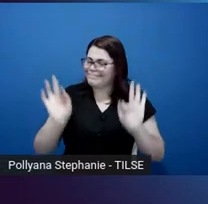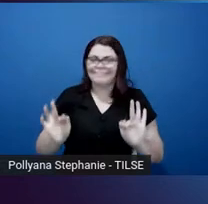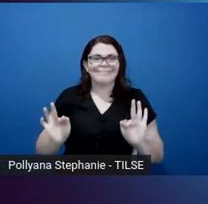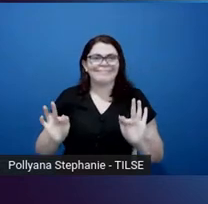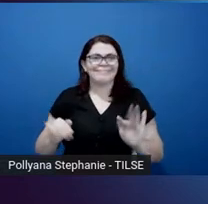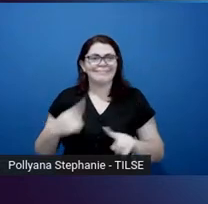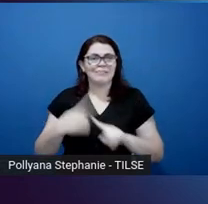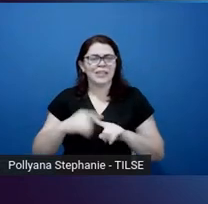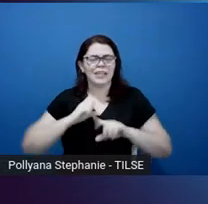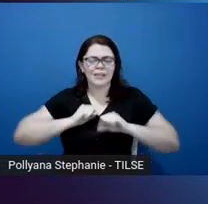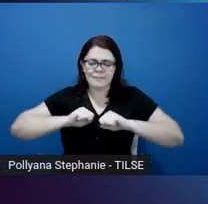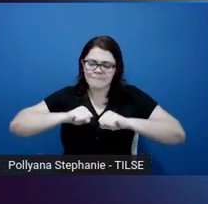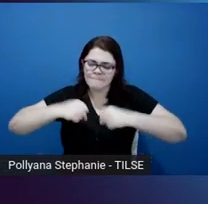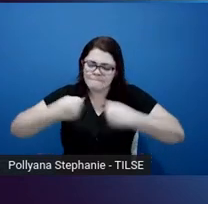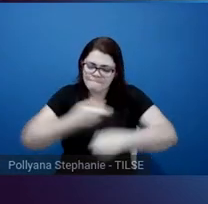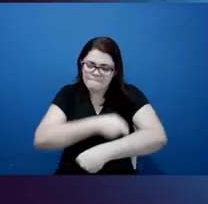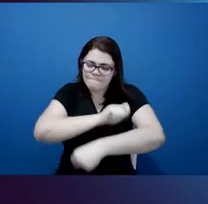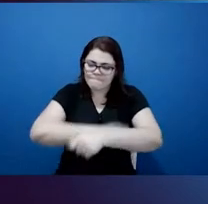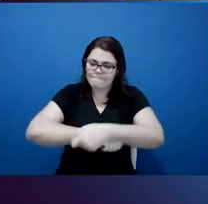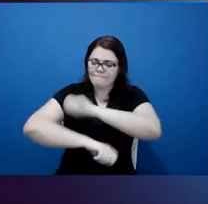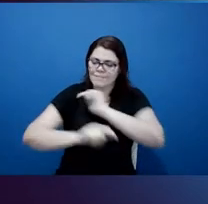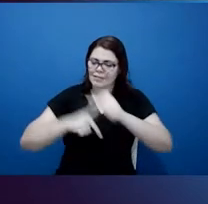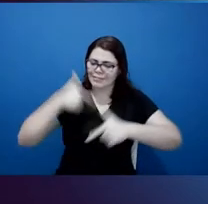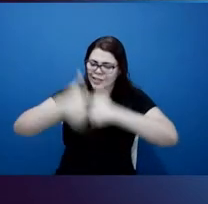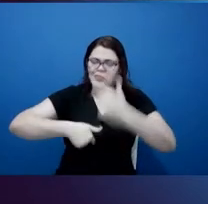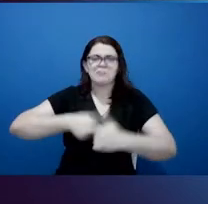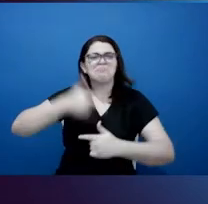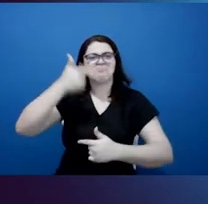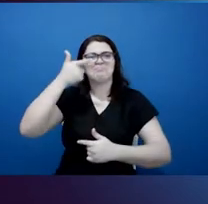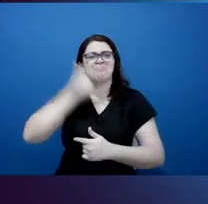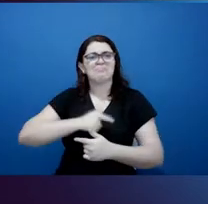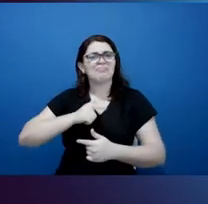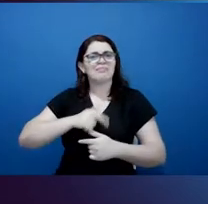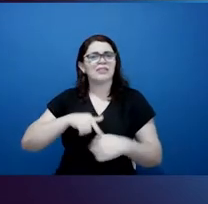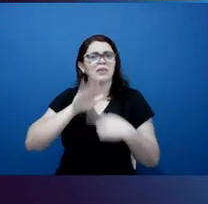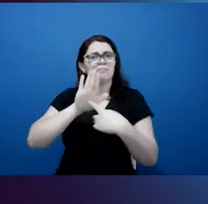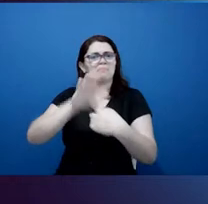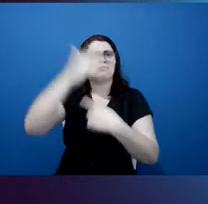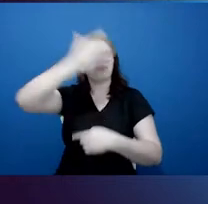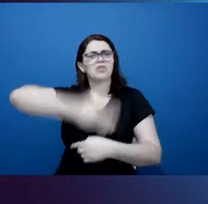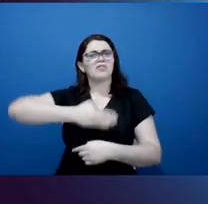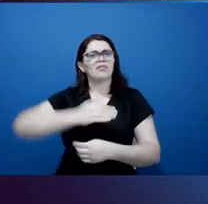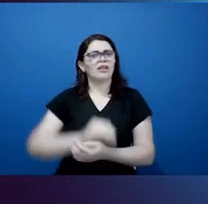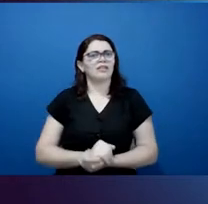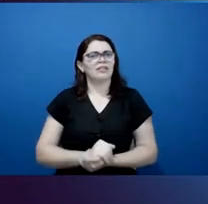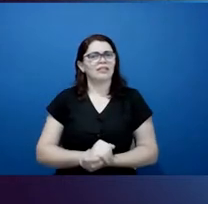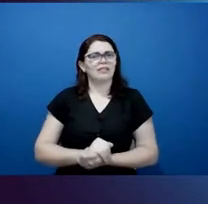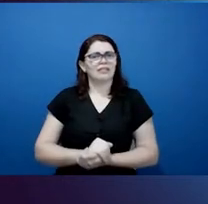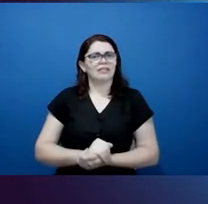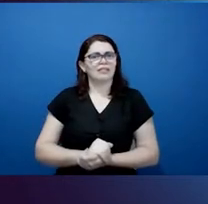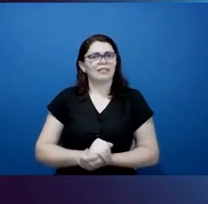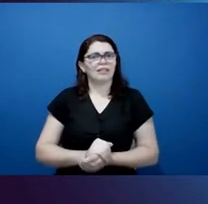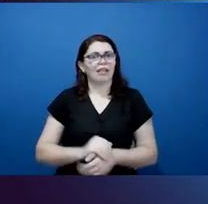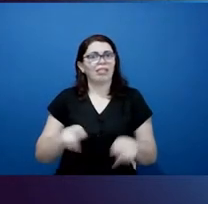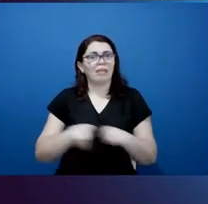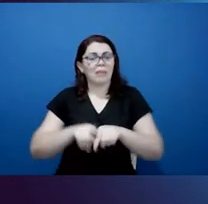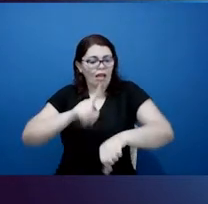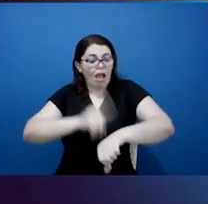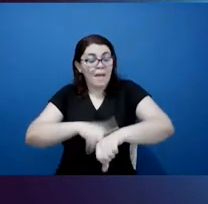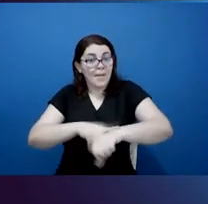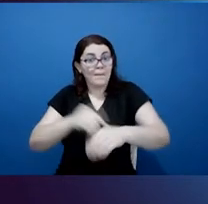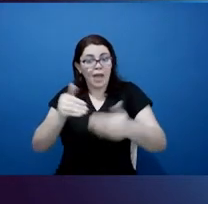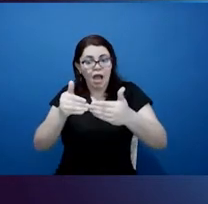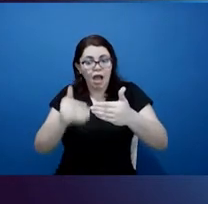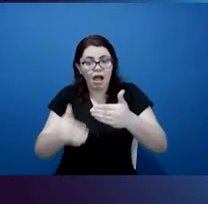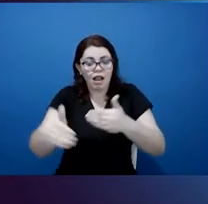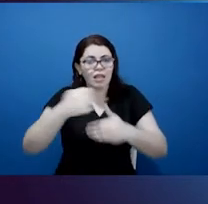hard work paid off in the end, basically. And that was also when I decided to become a